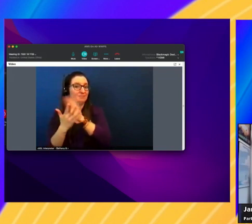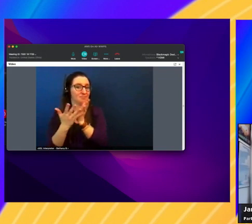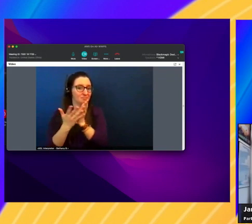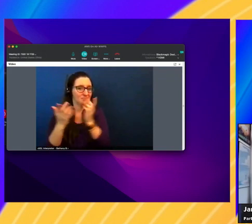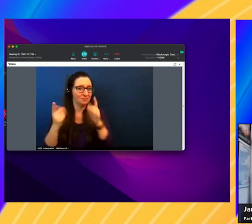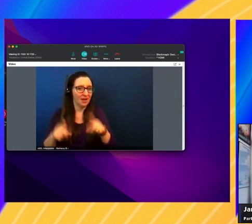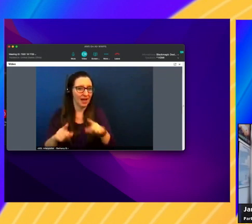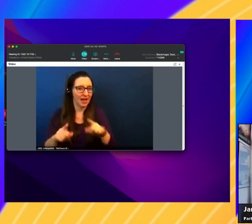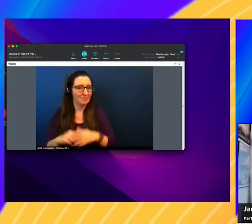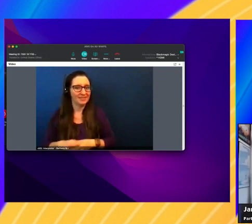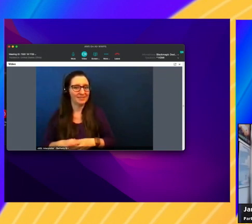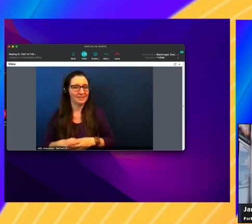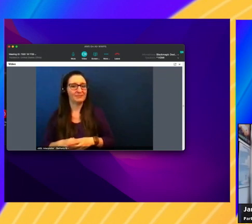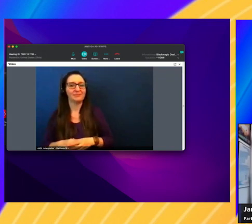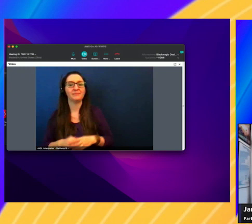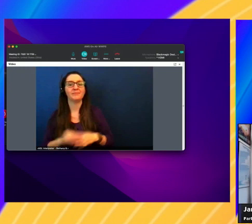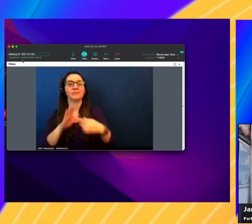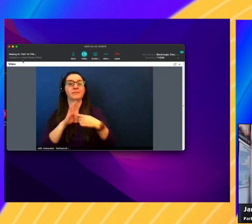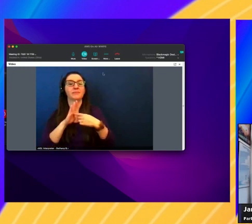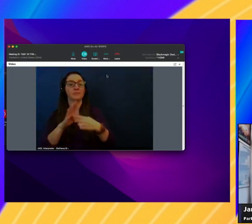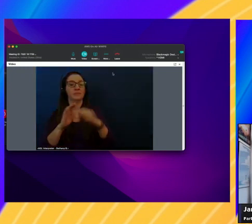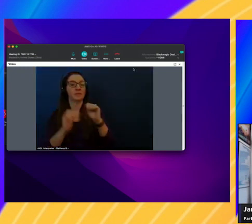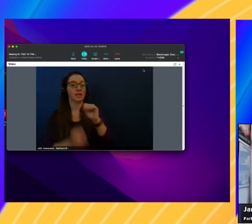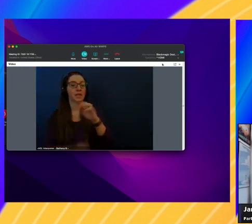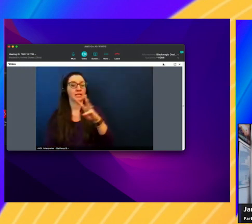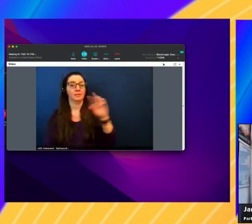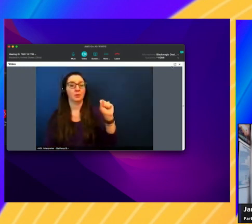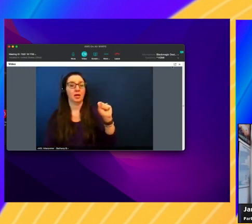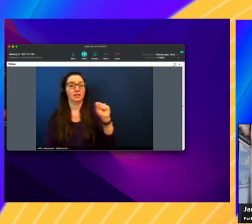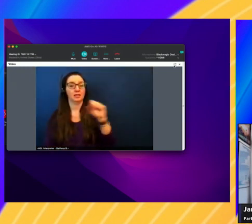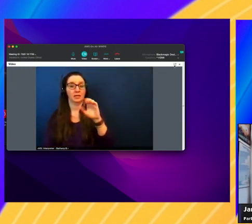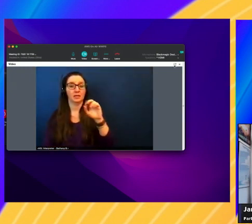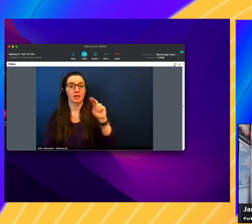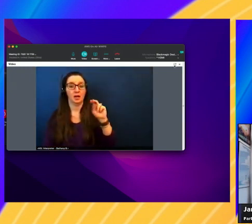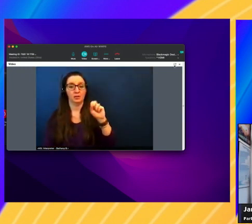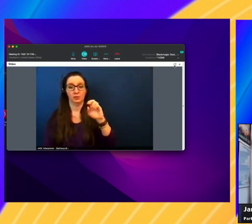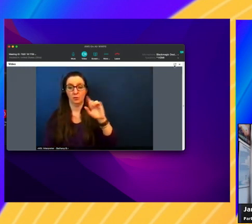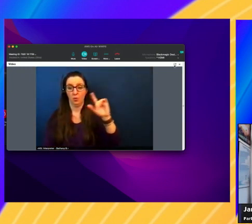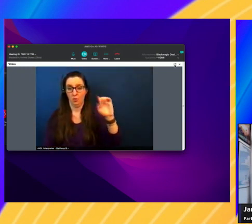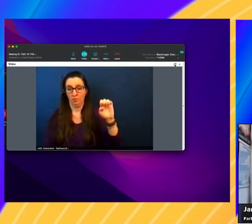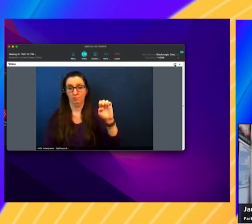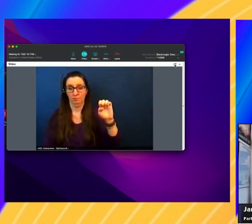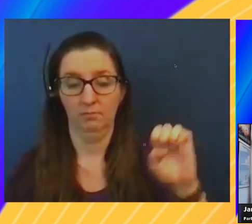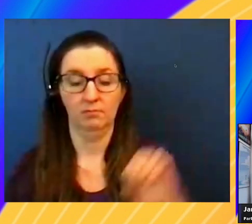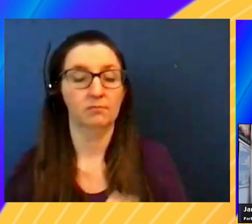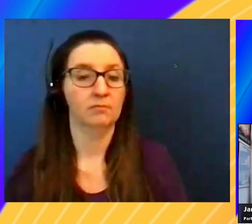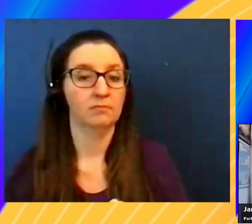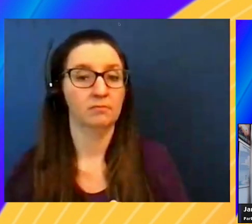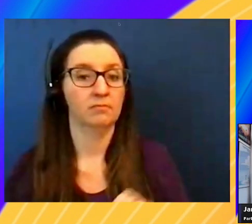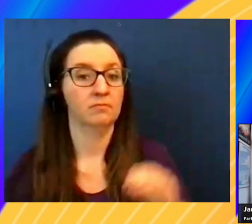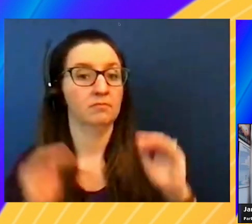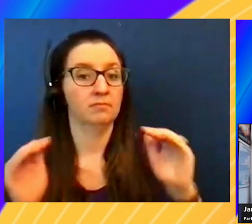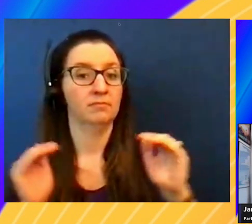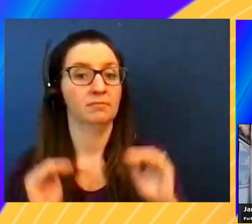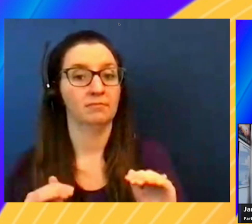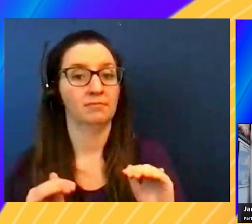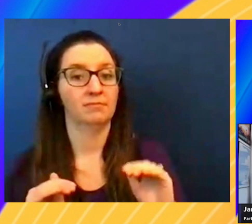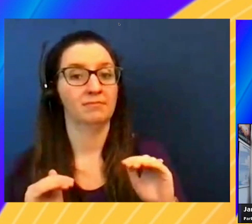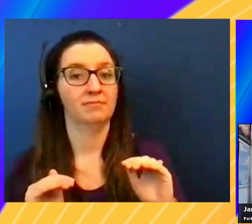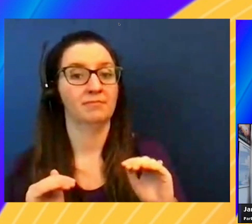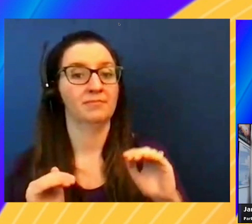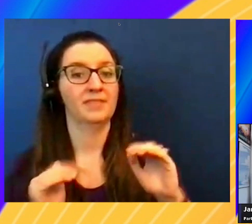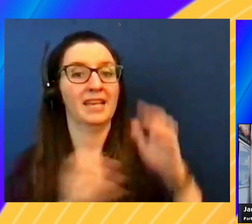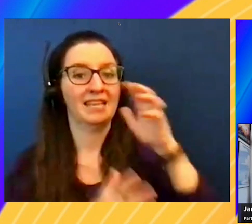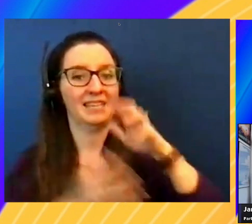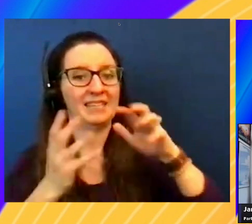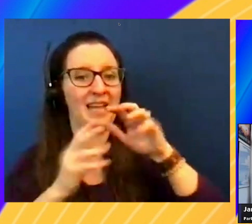So navigate to the AWS console. And from here, I will navigate to CloudWatch. This is where we're